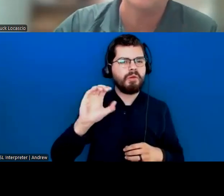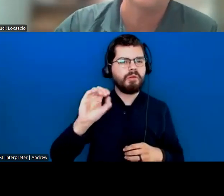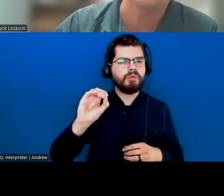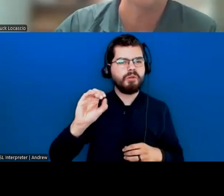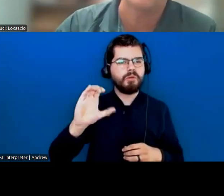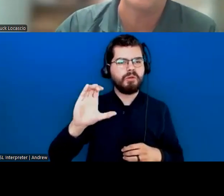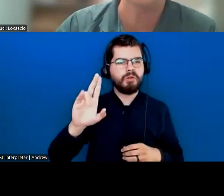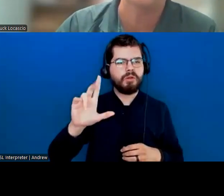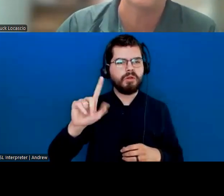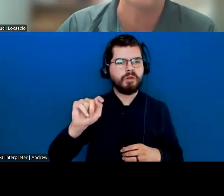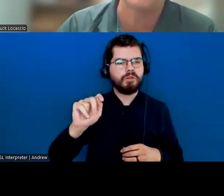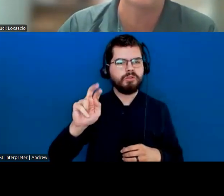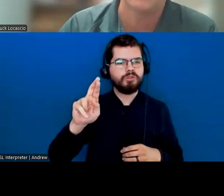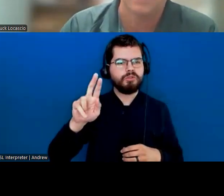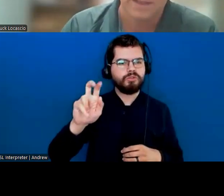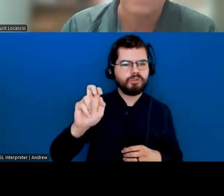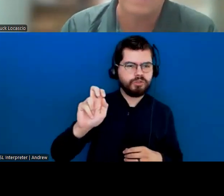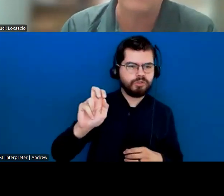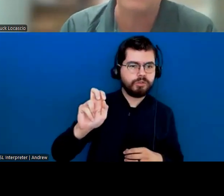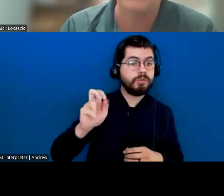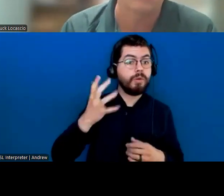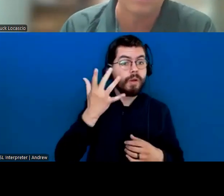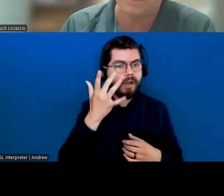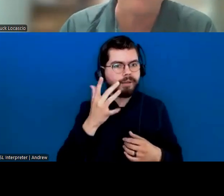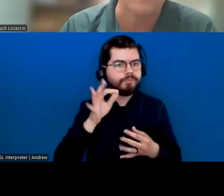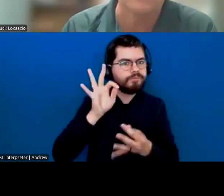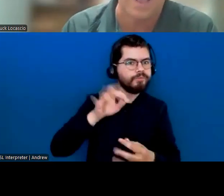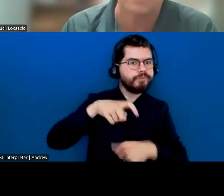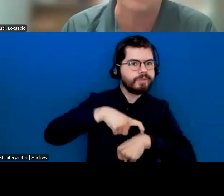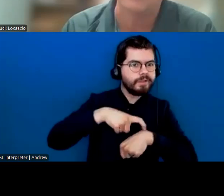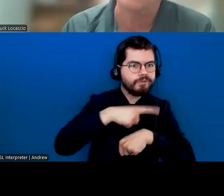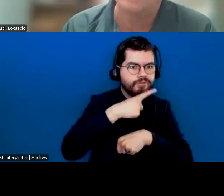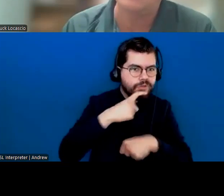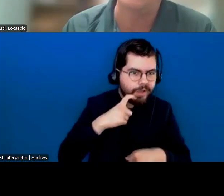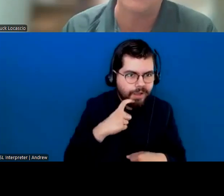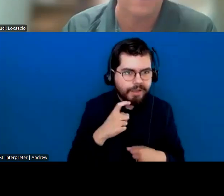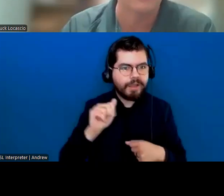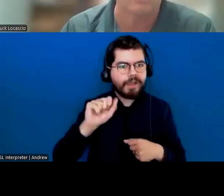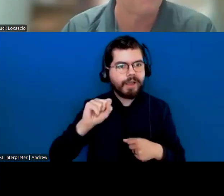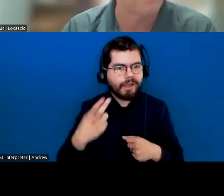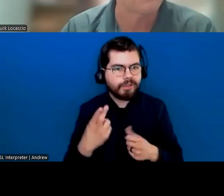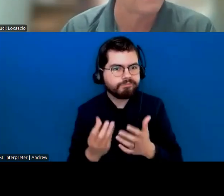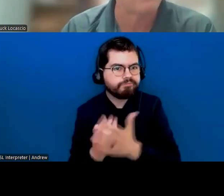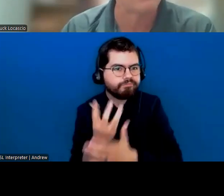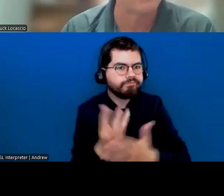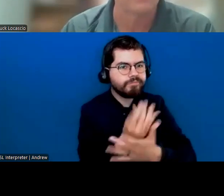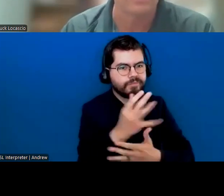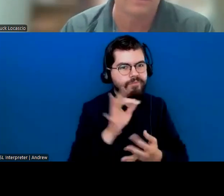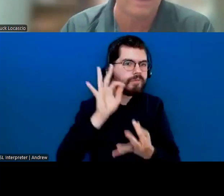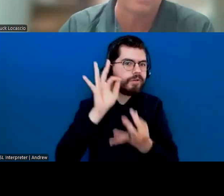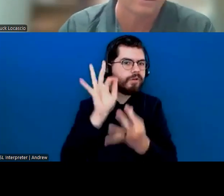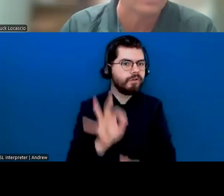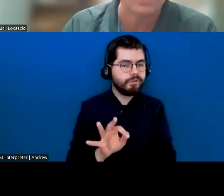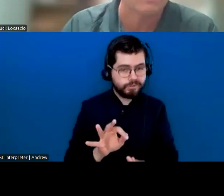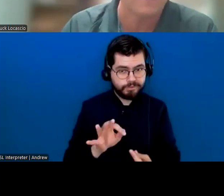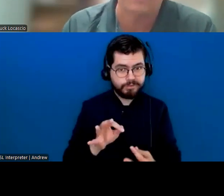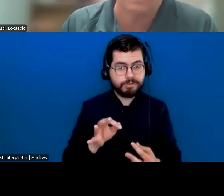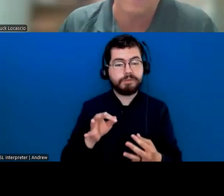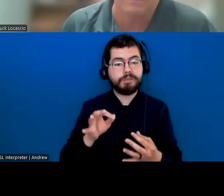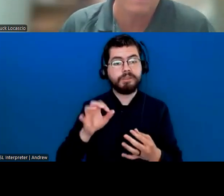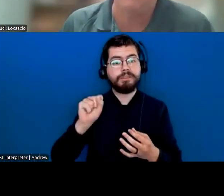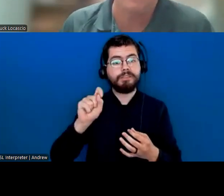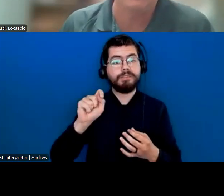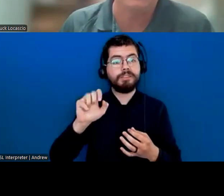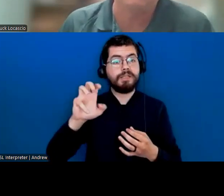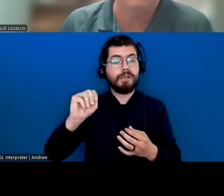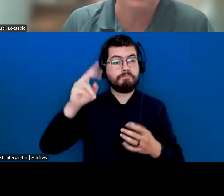and you got just the right ash regeneration. And then they're normally overstocked, and then stems start falling out due to stem exclusion phase